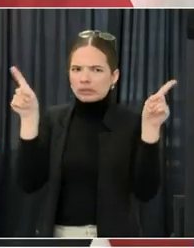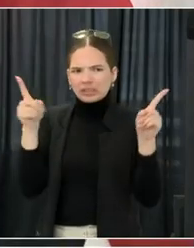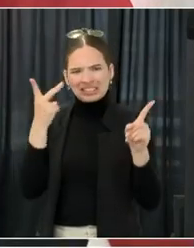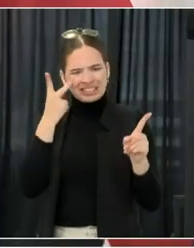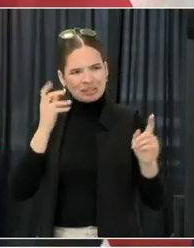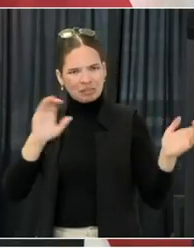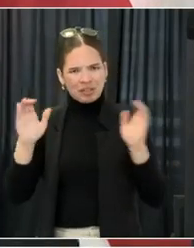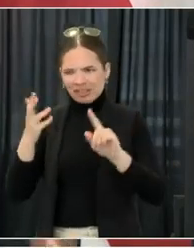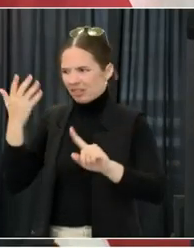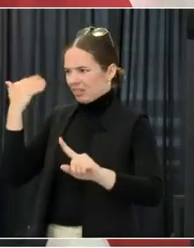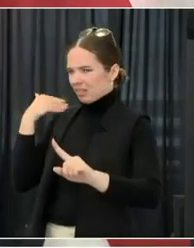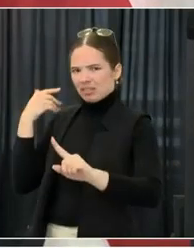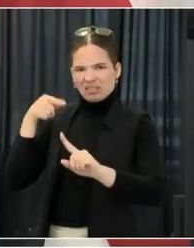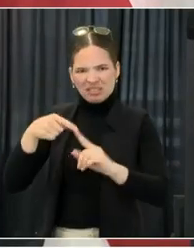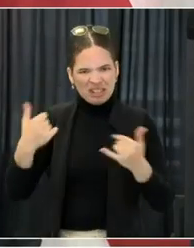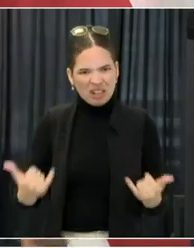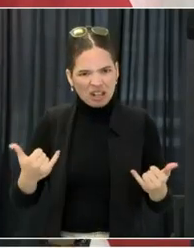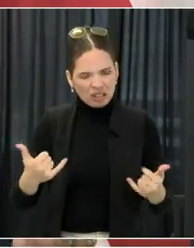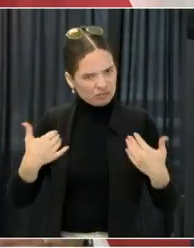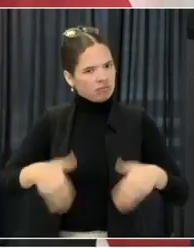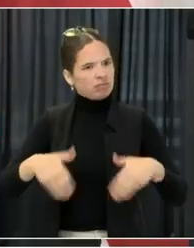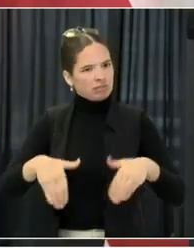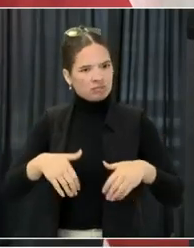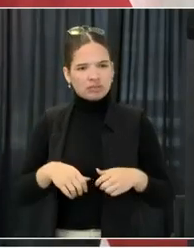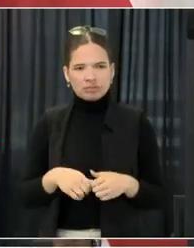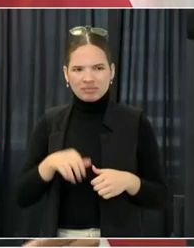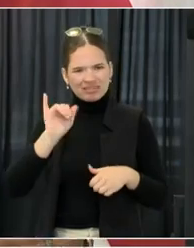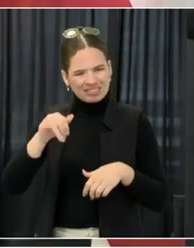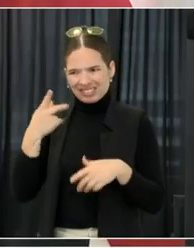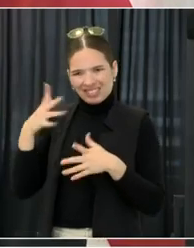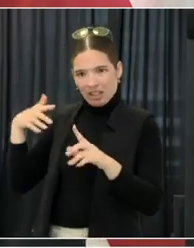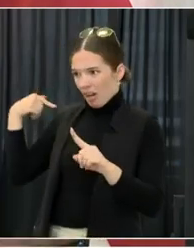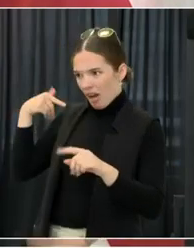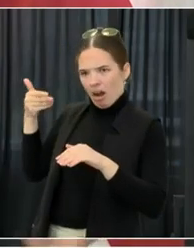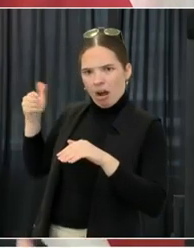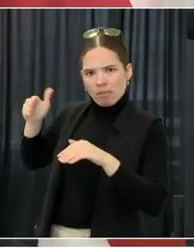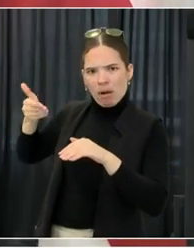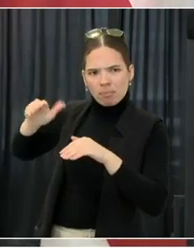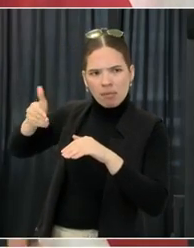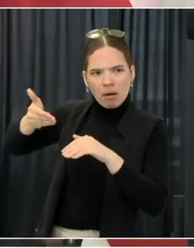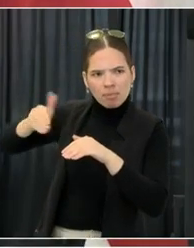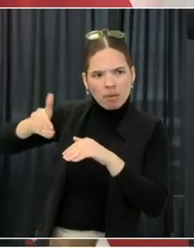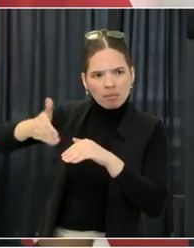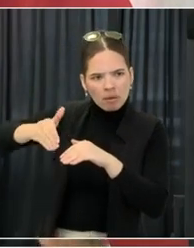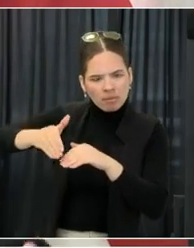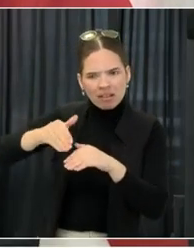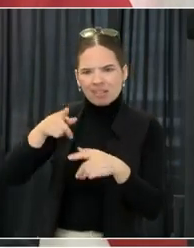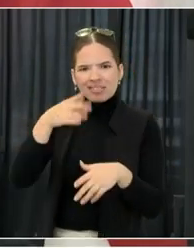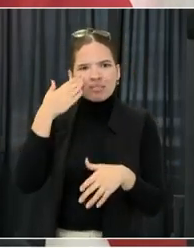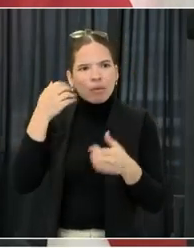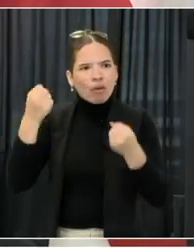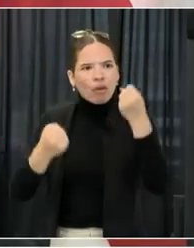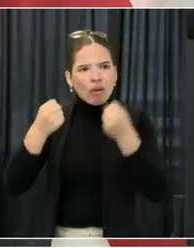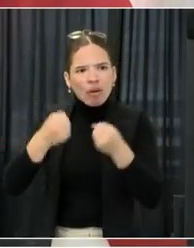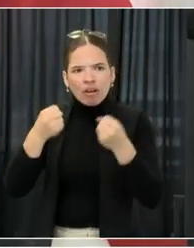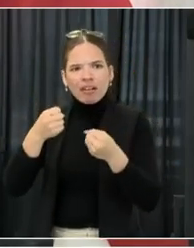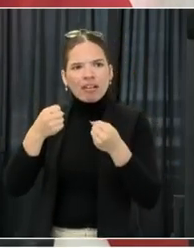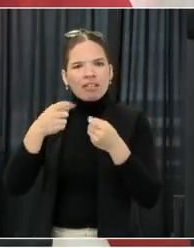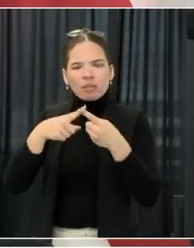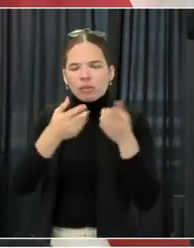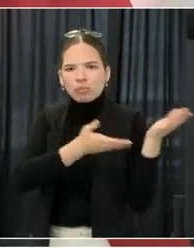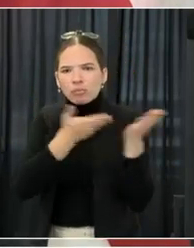the influx of firearms that are in our city, that are in cars, that are coming through our city, as the mayor mentioned, people who are